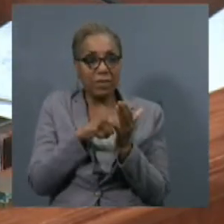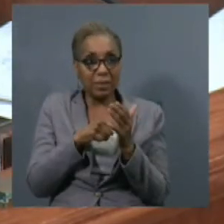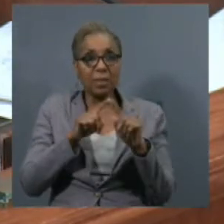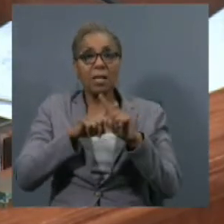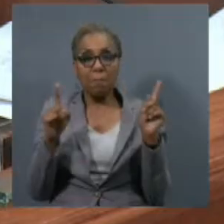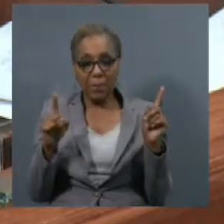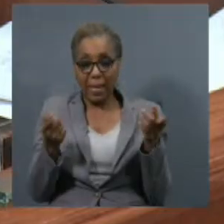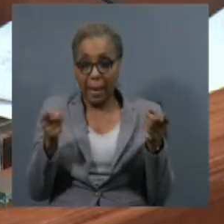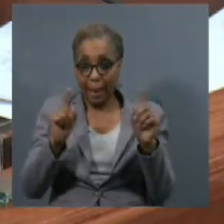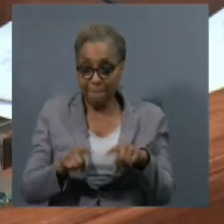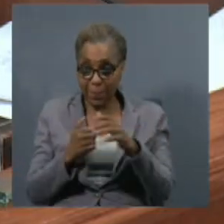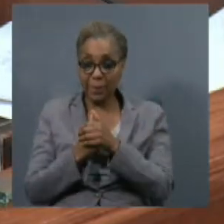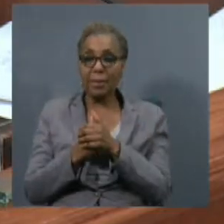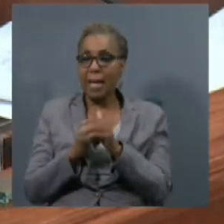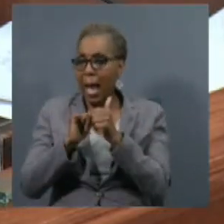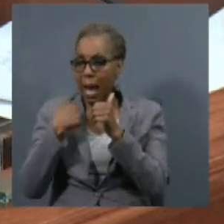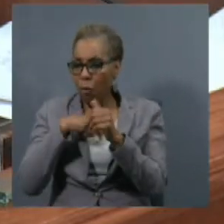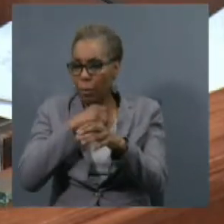got incurred